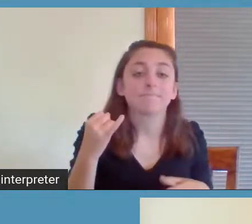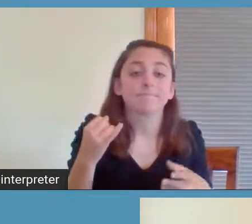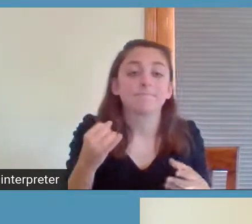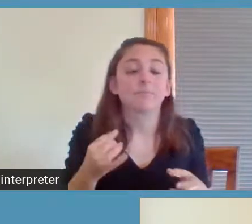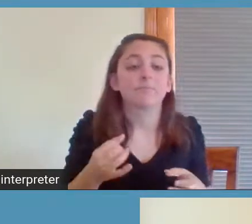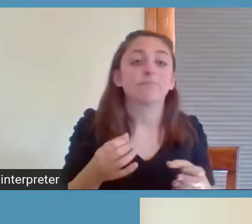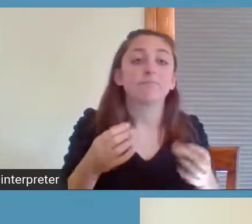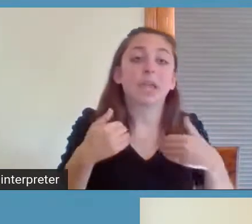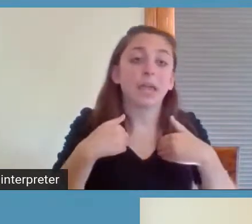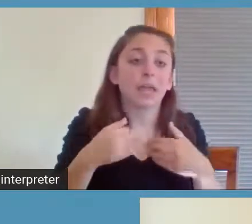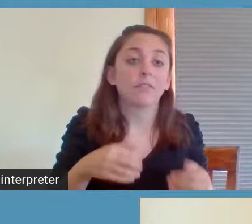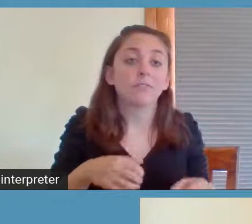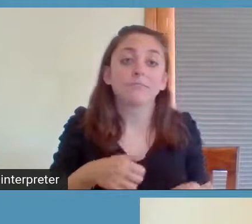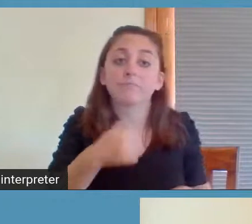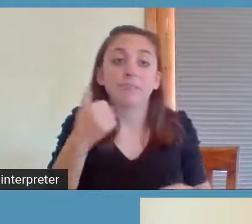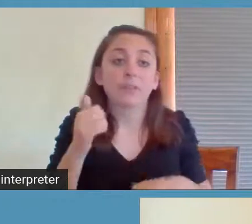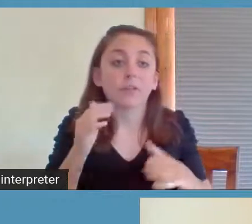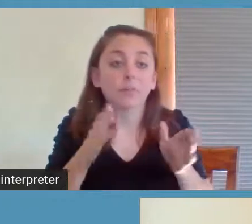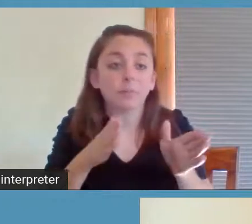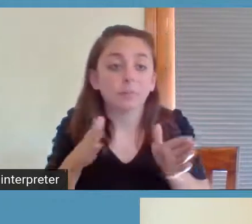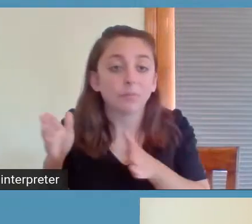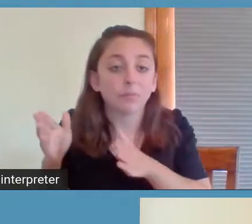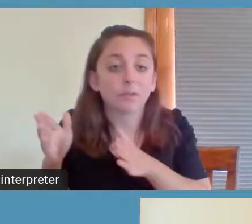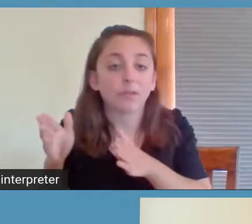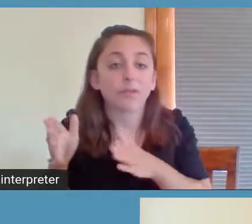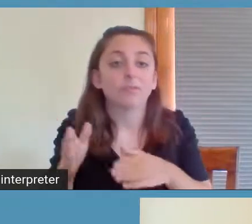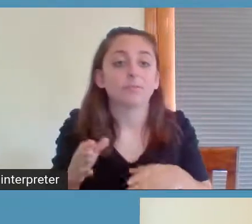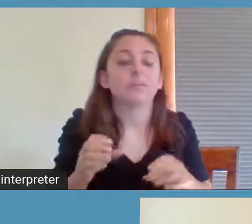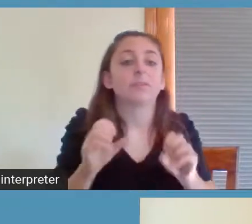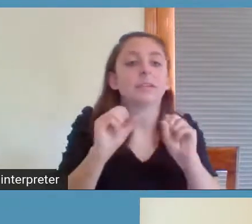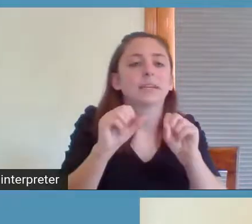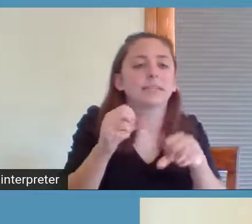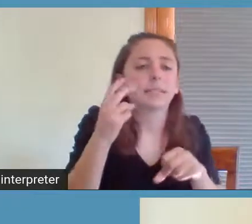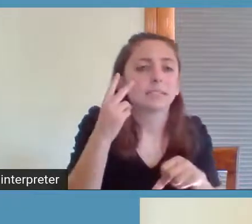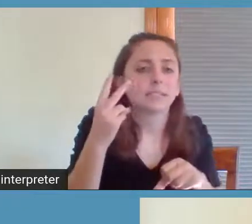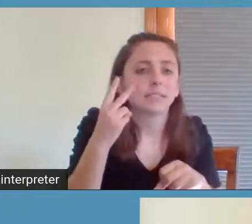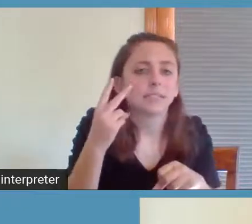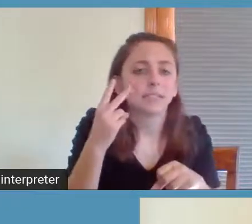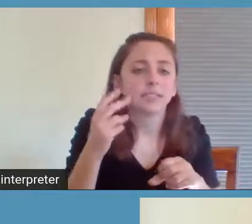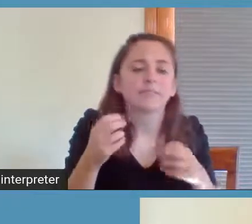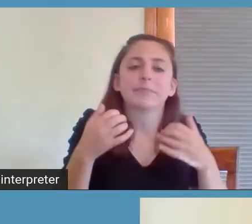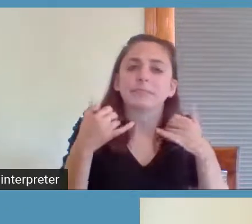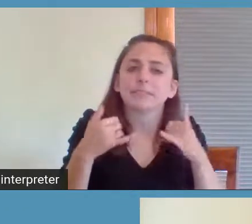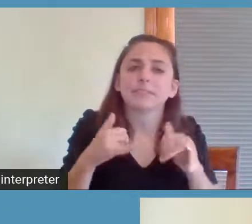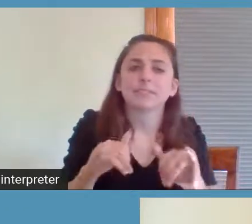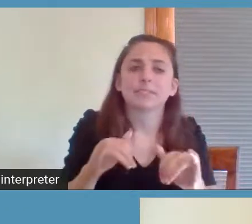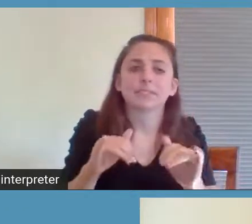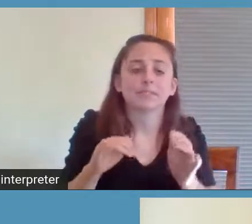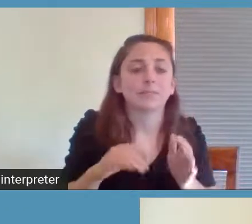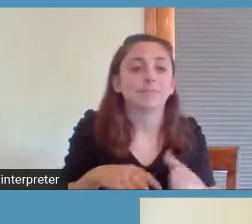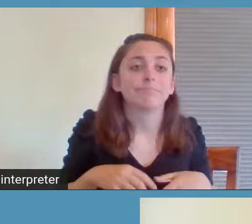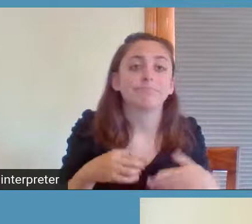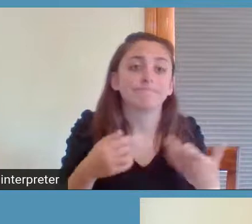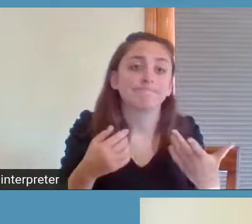that plan B in that you could pull out and be able to still do a show except virtually.